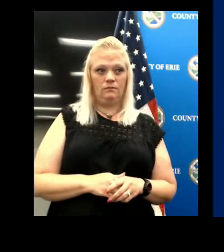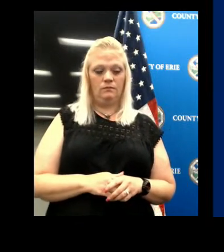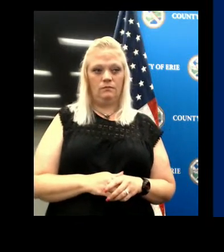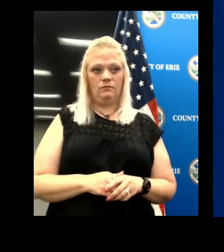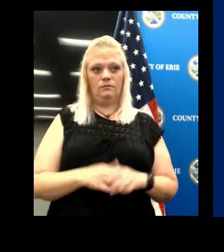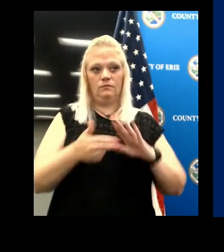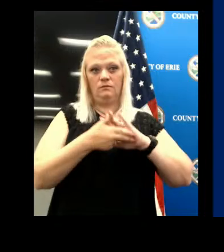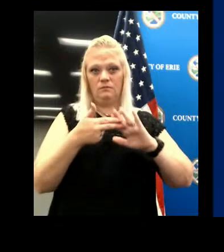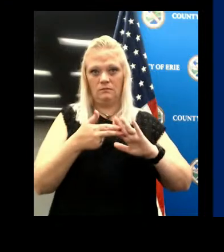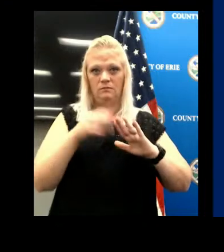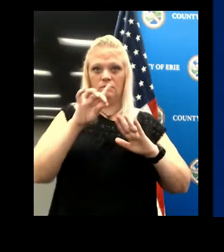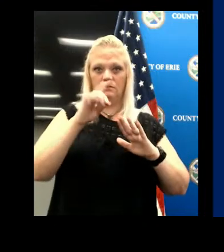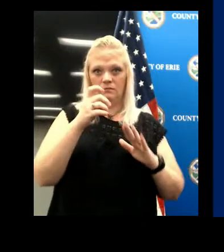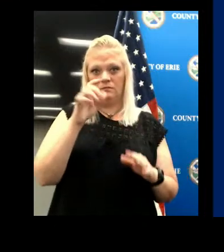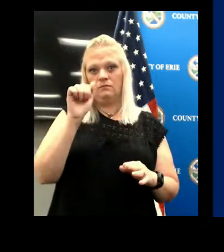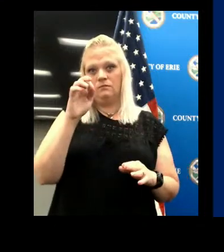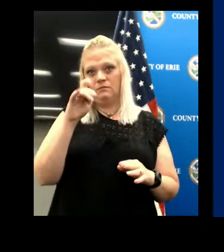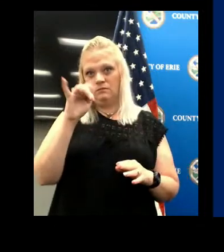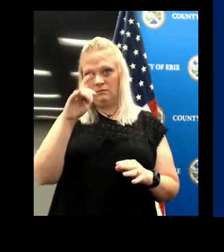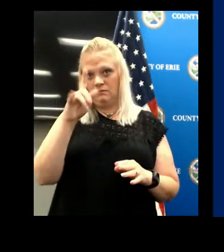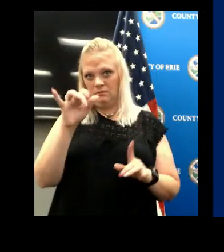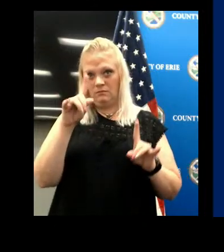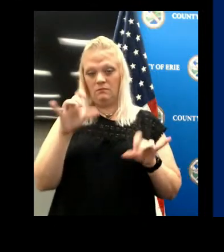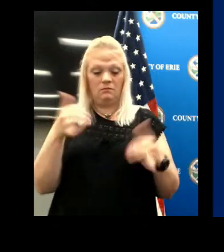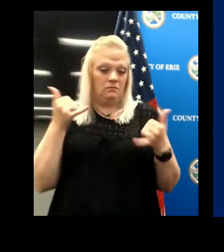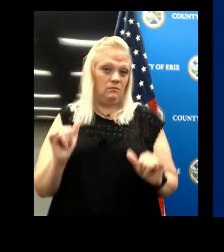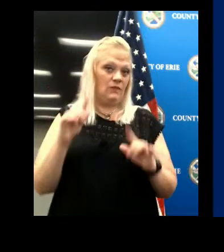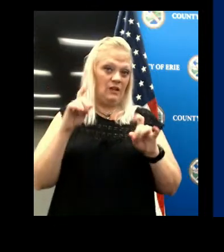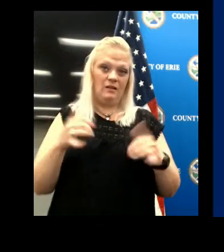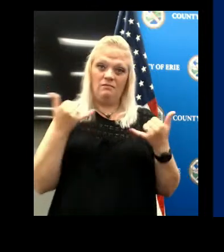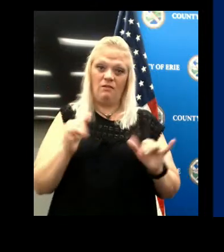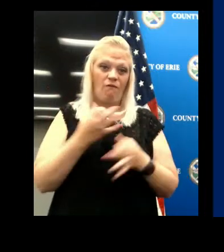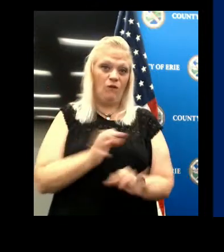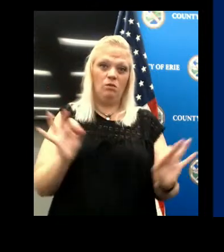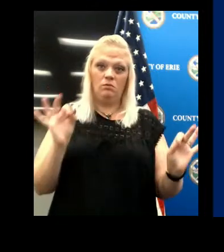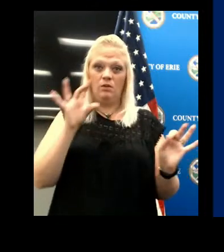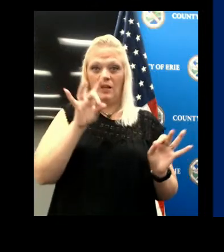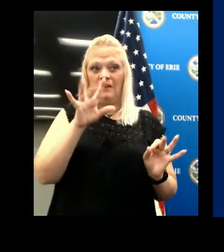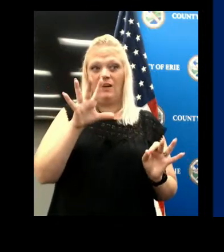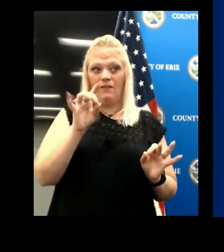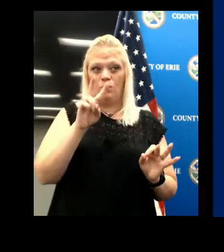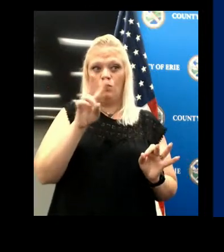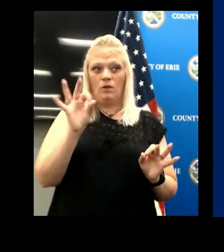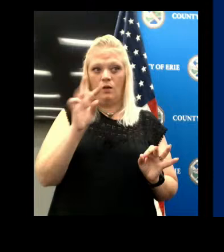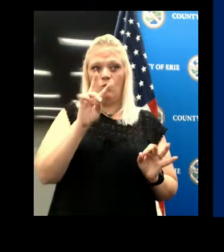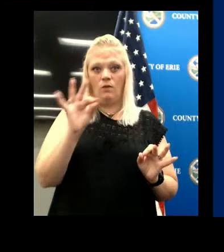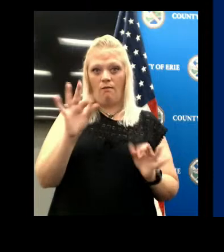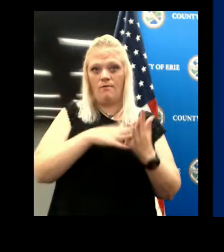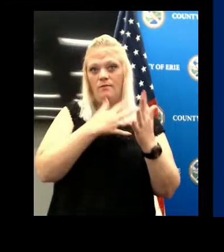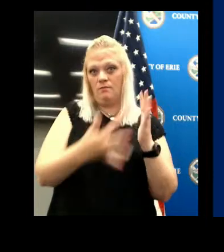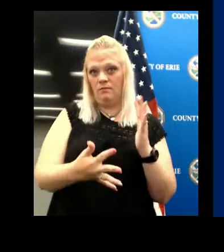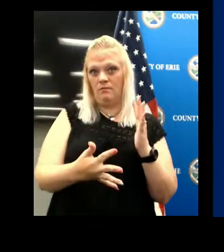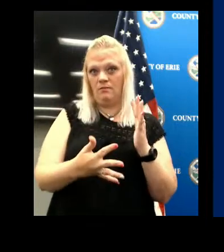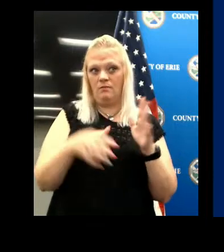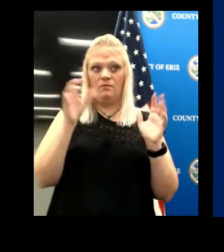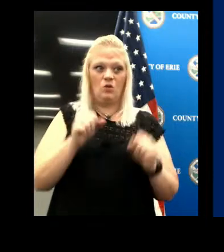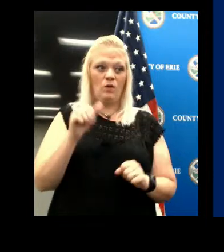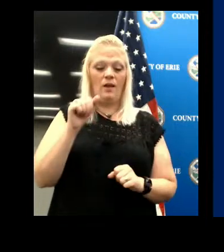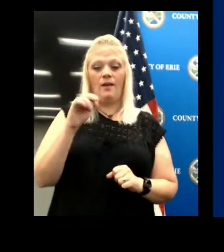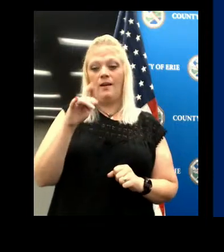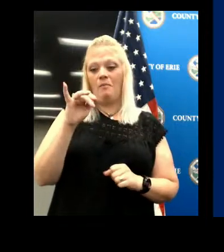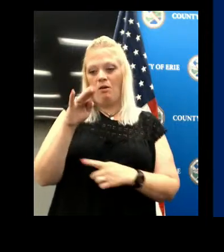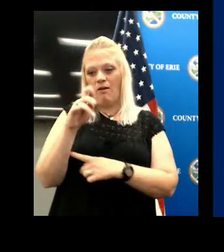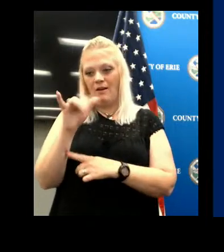COVID-19 diagnostic and antibody testing, we're still testing. It's still free. 858-2929 to schedule. You can do antibody